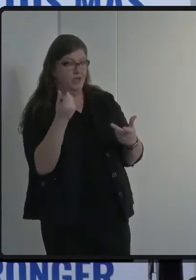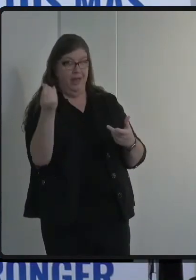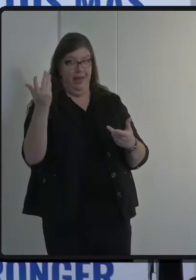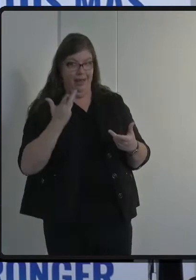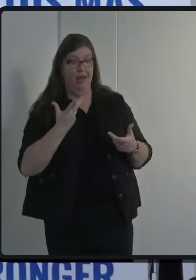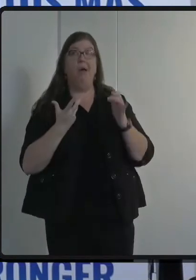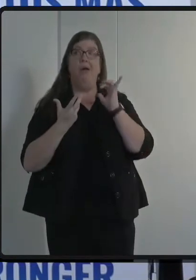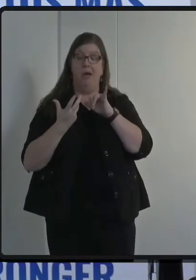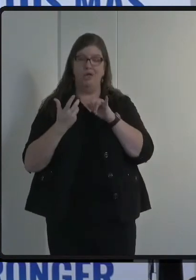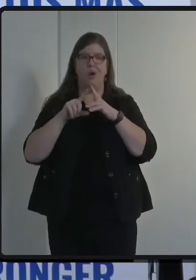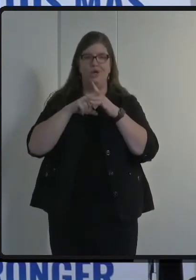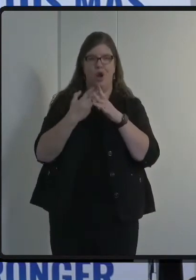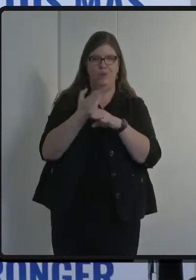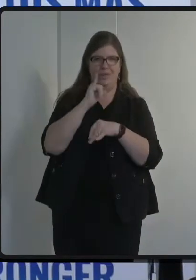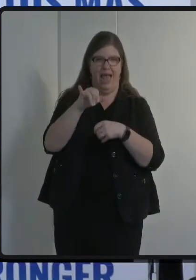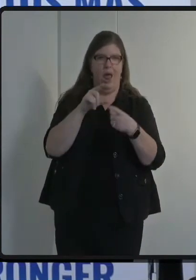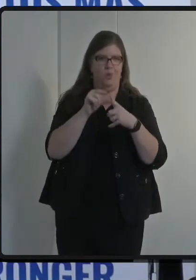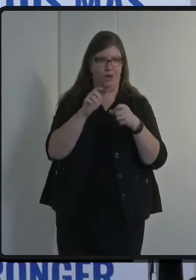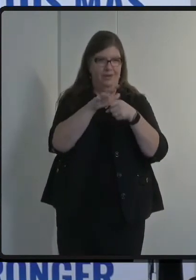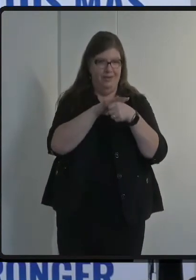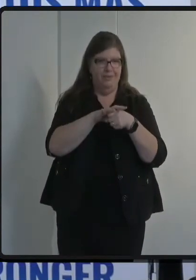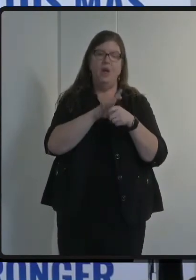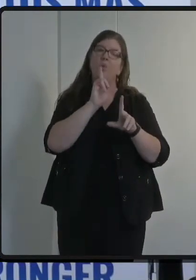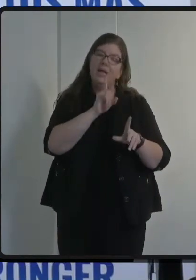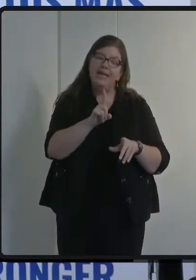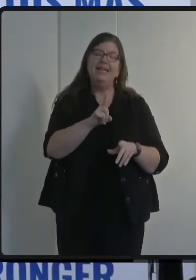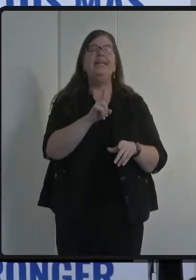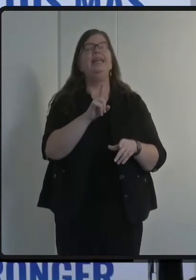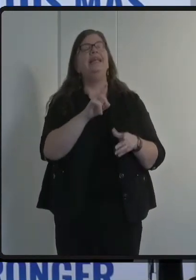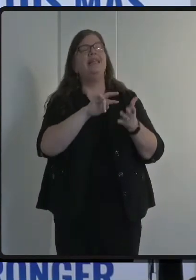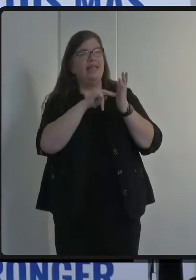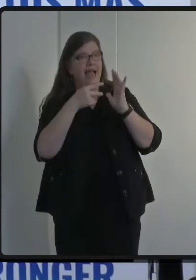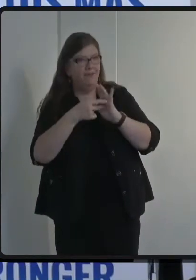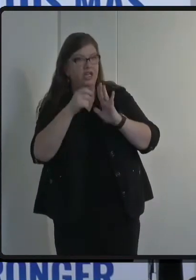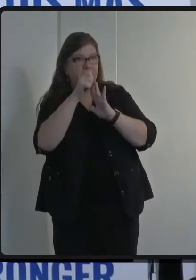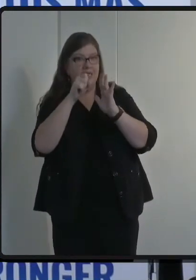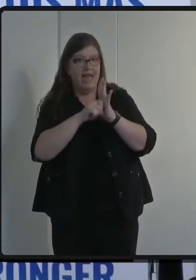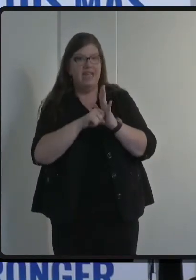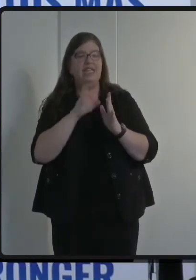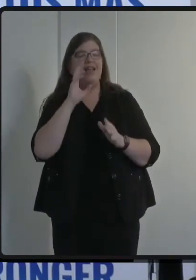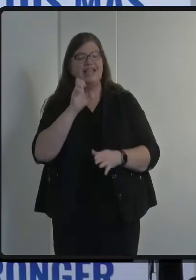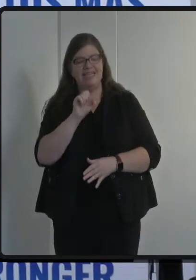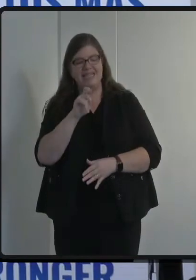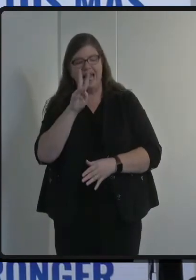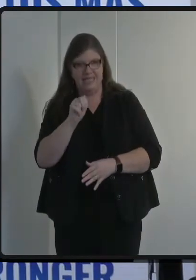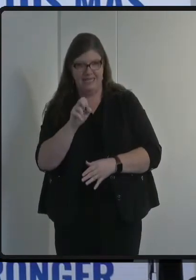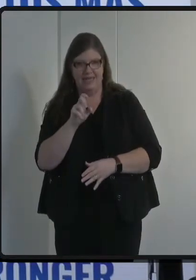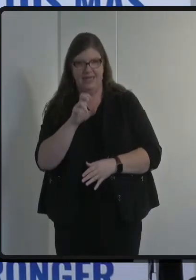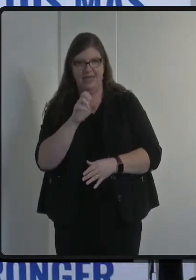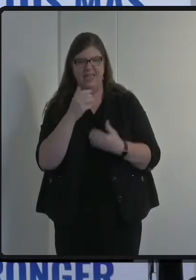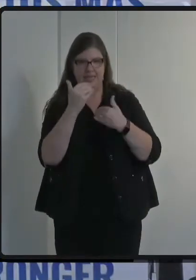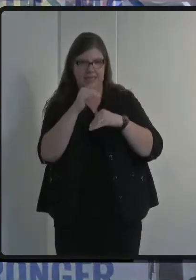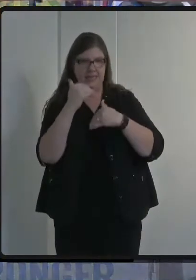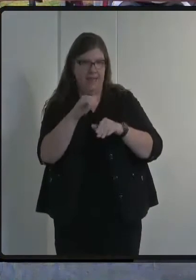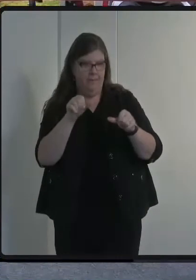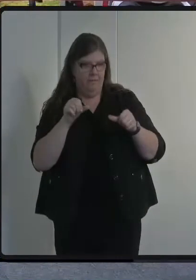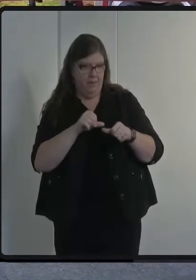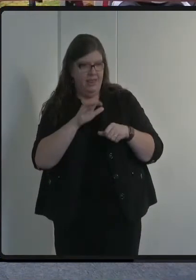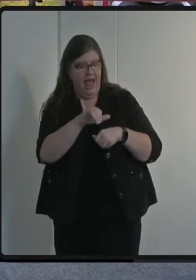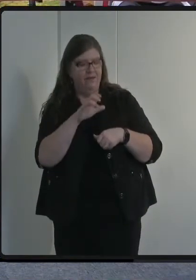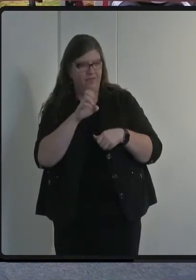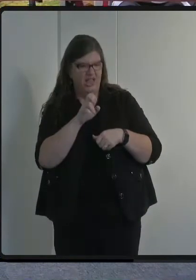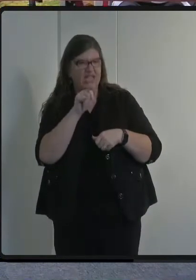have started to use neighborhoods, but technically, definition from the state is census tracts. Okay, and so are